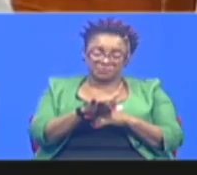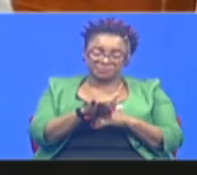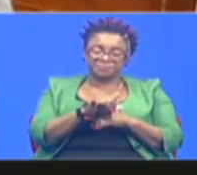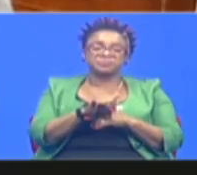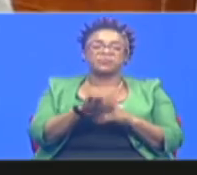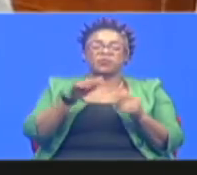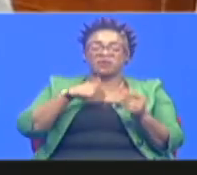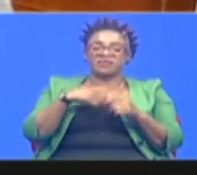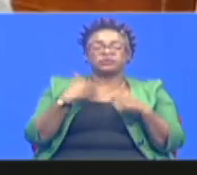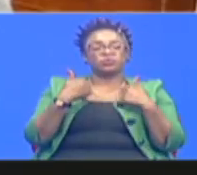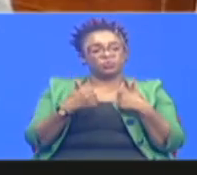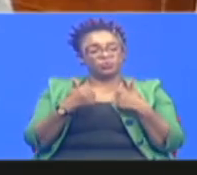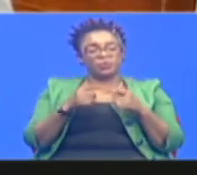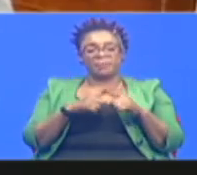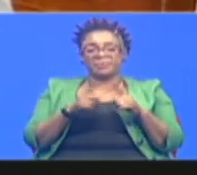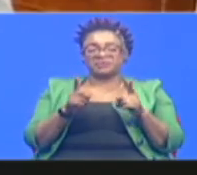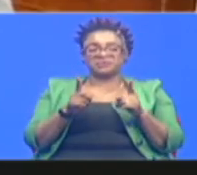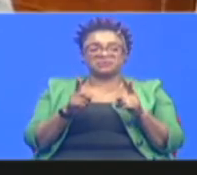but